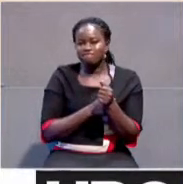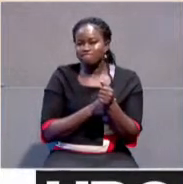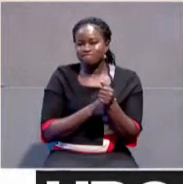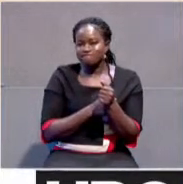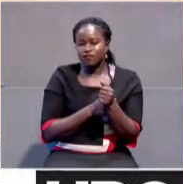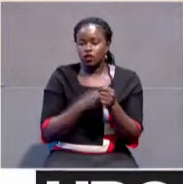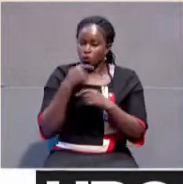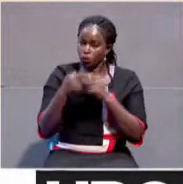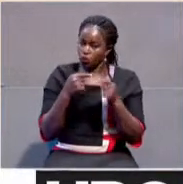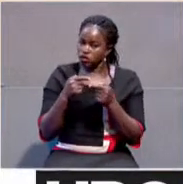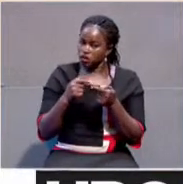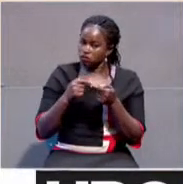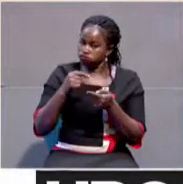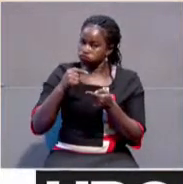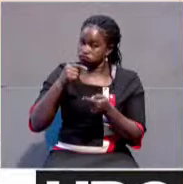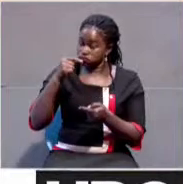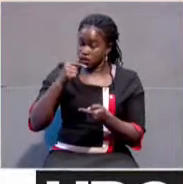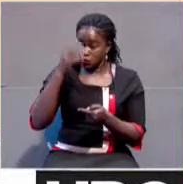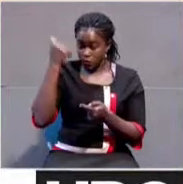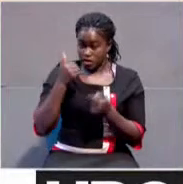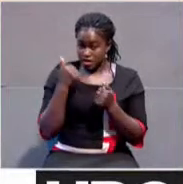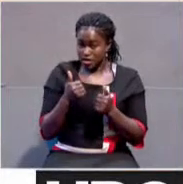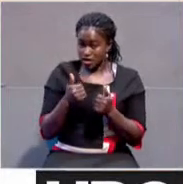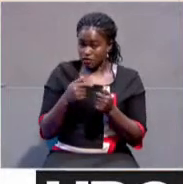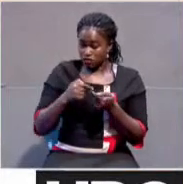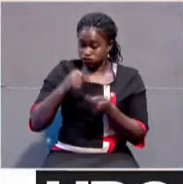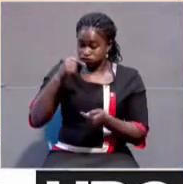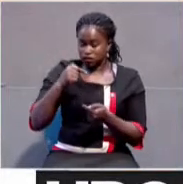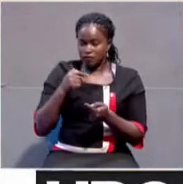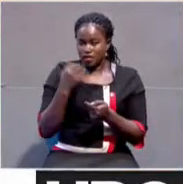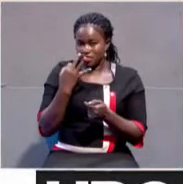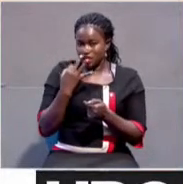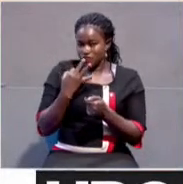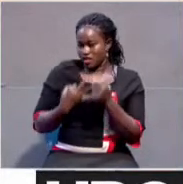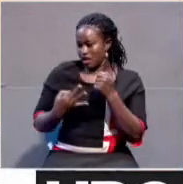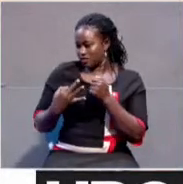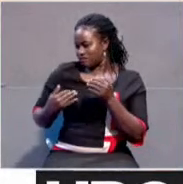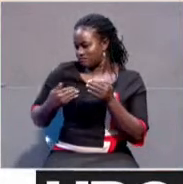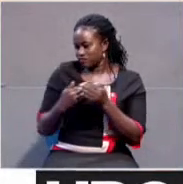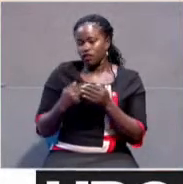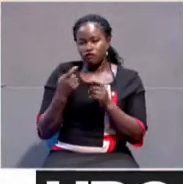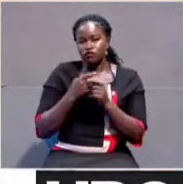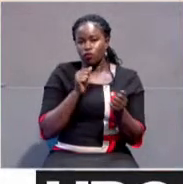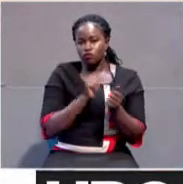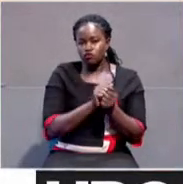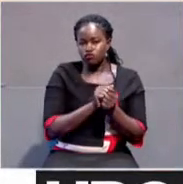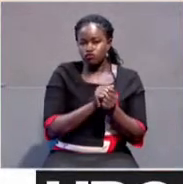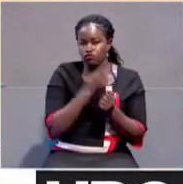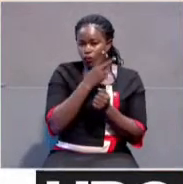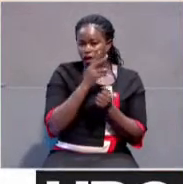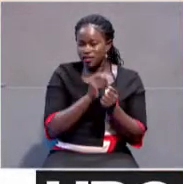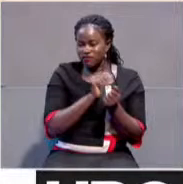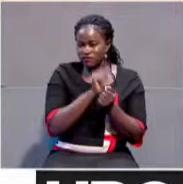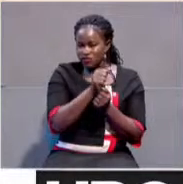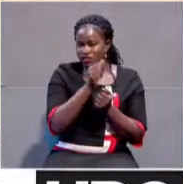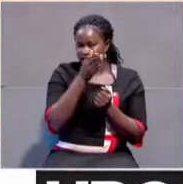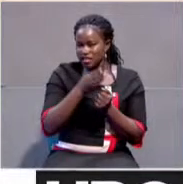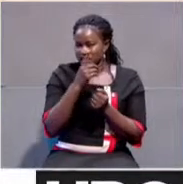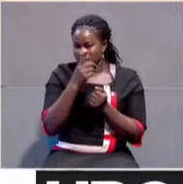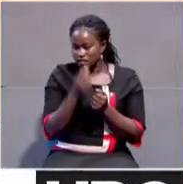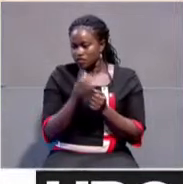it's growing. Of course, it has grown, especially in the last 3 years, from 2015-16 to 2019-20.